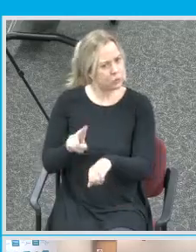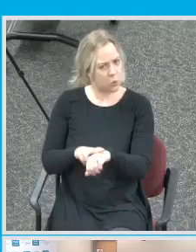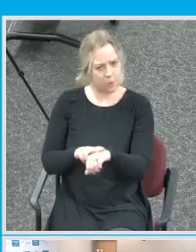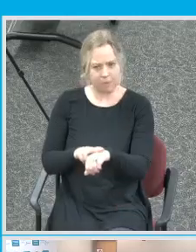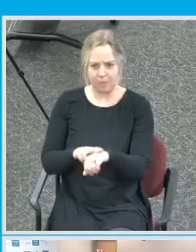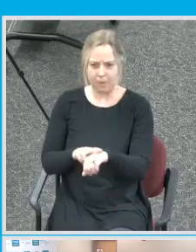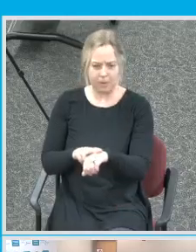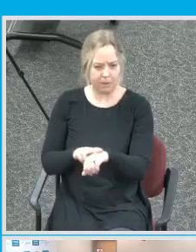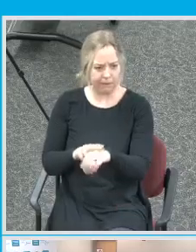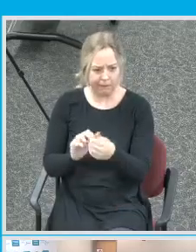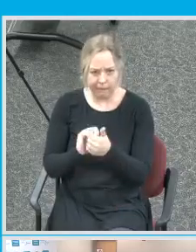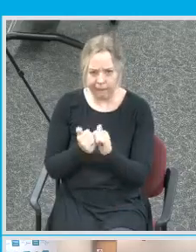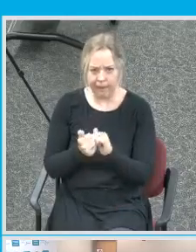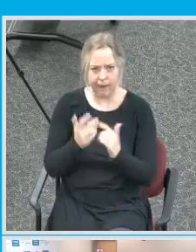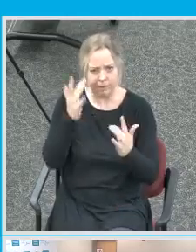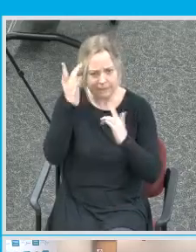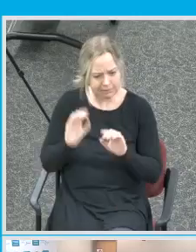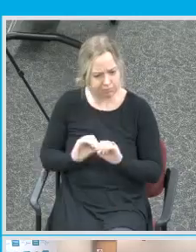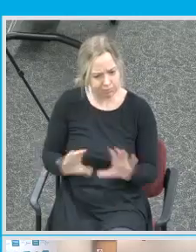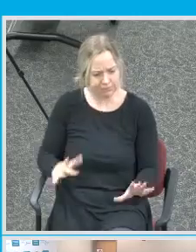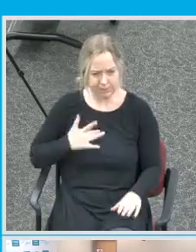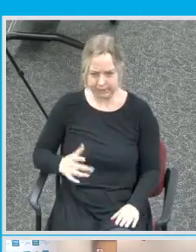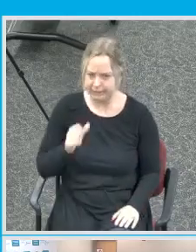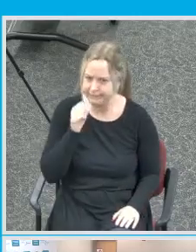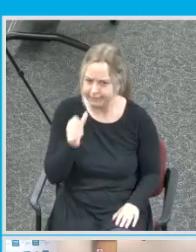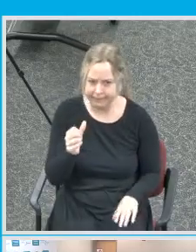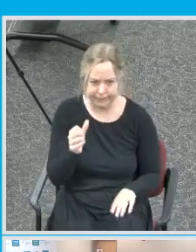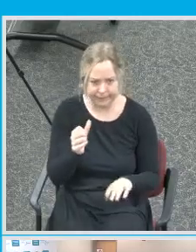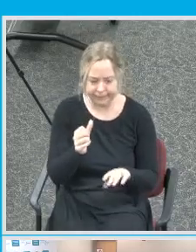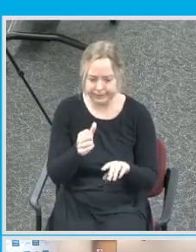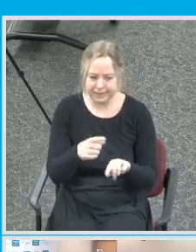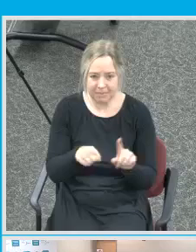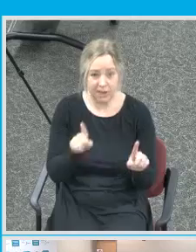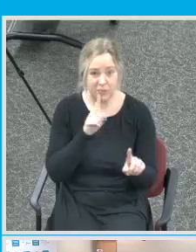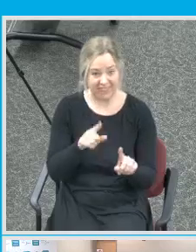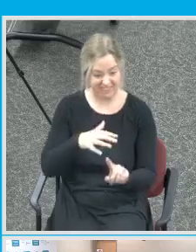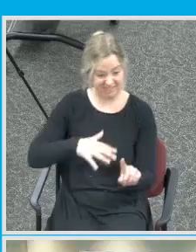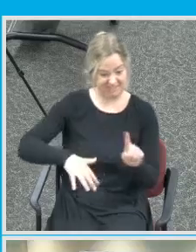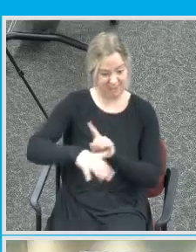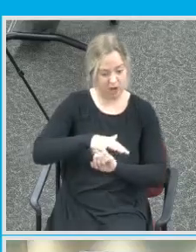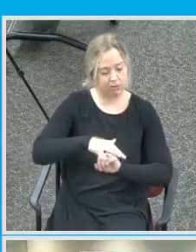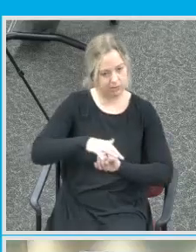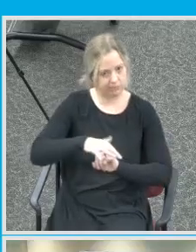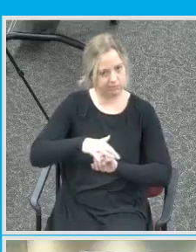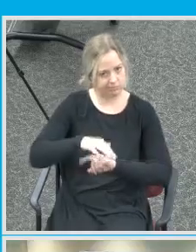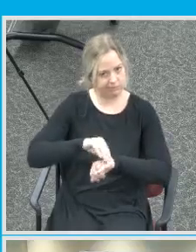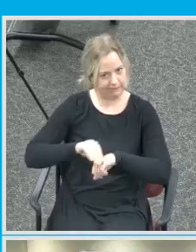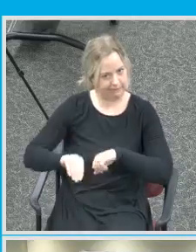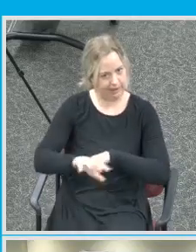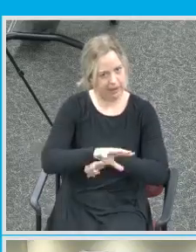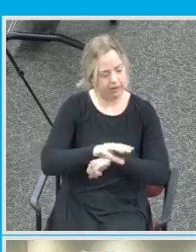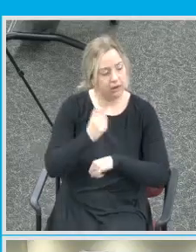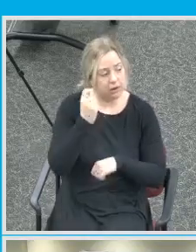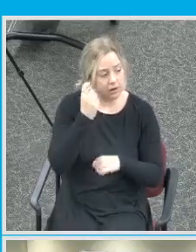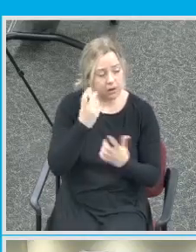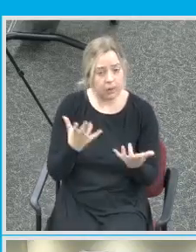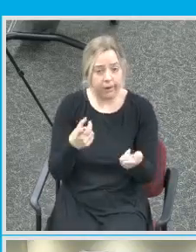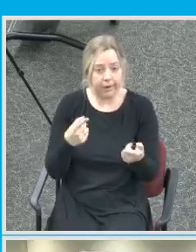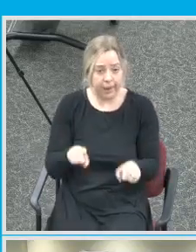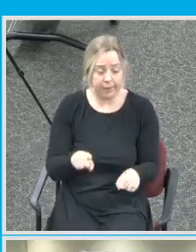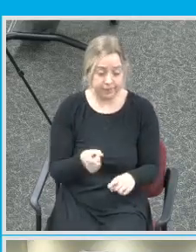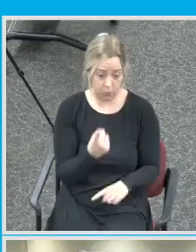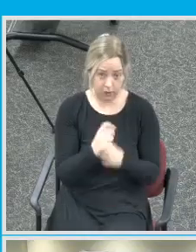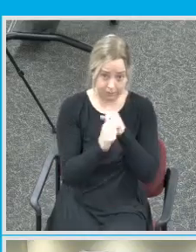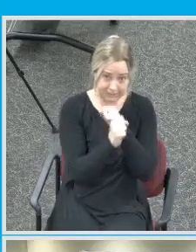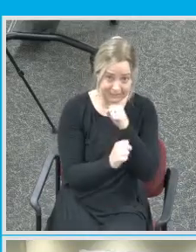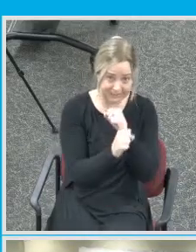and maintaining West Nile virus in the environment. So what happens is you get an infected mosquito,